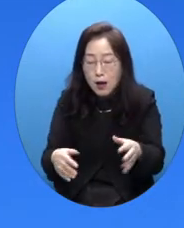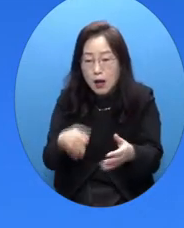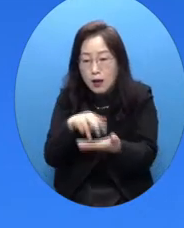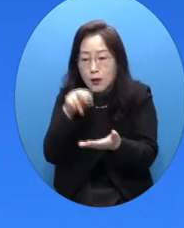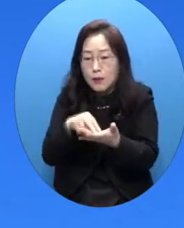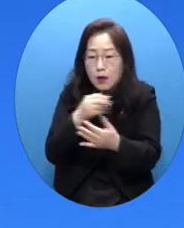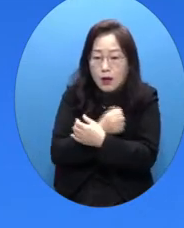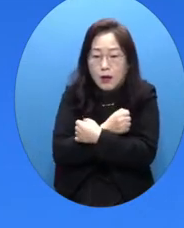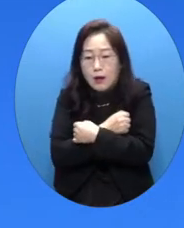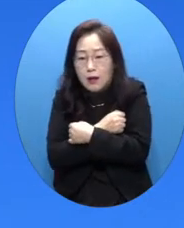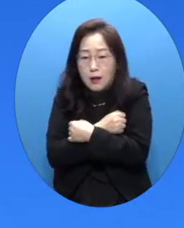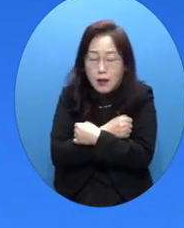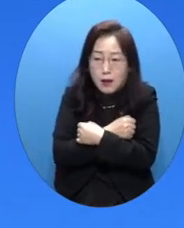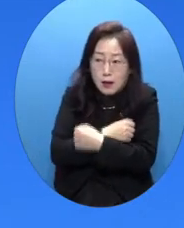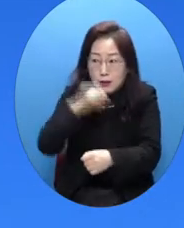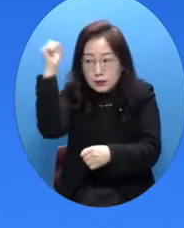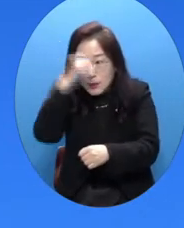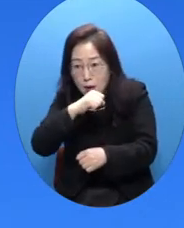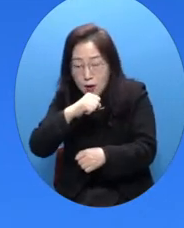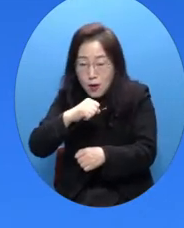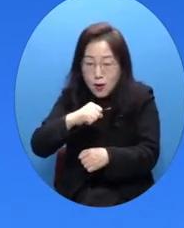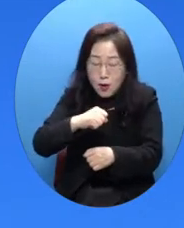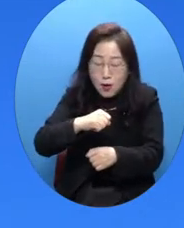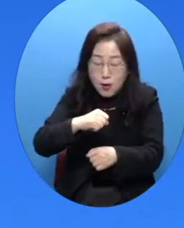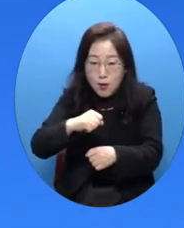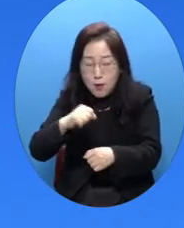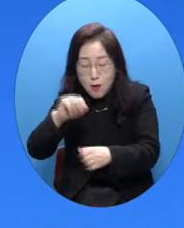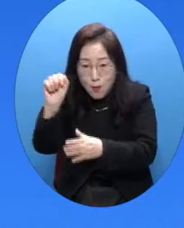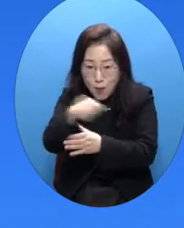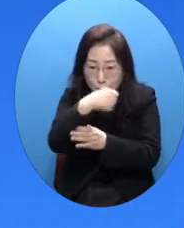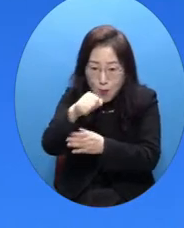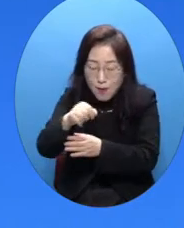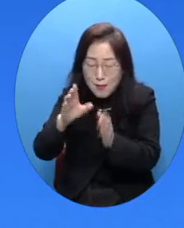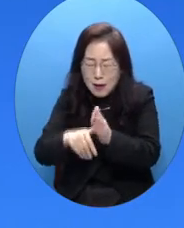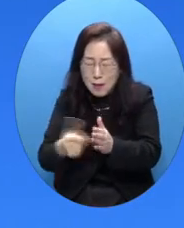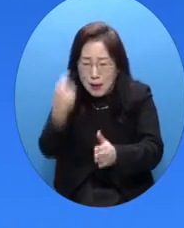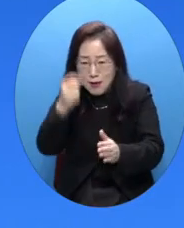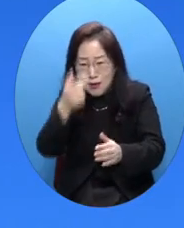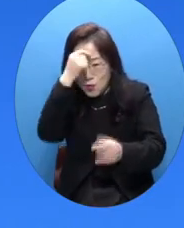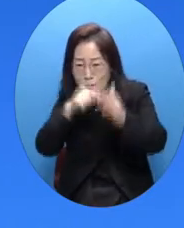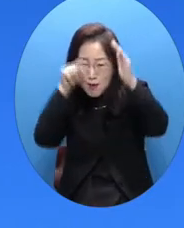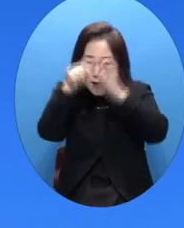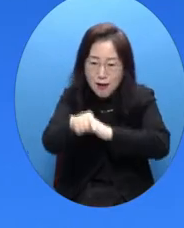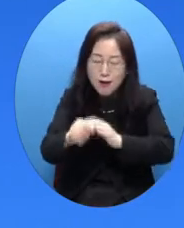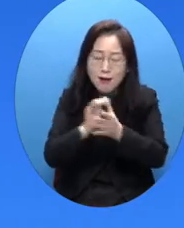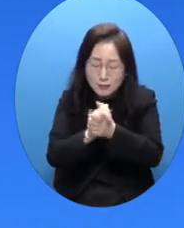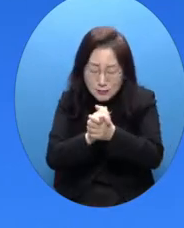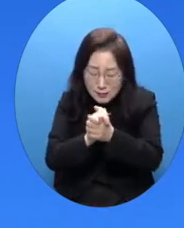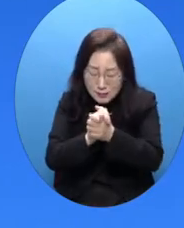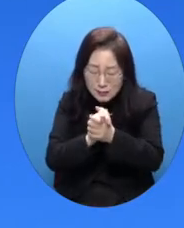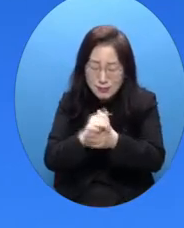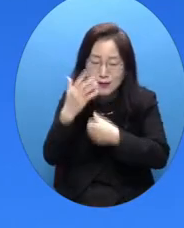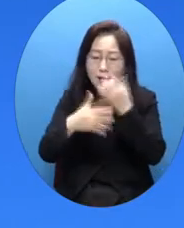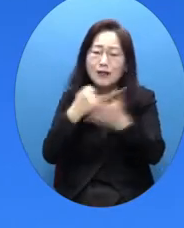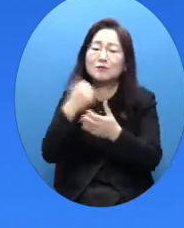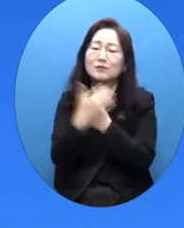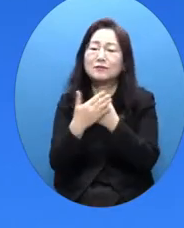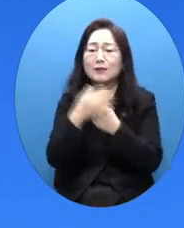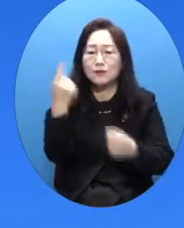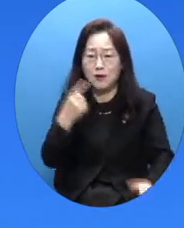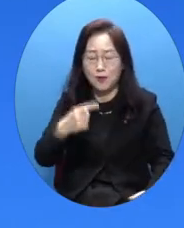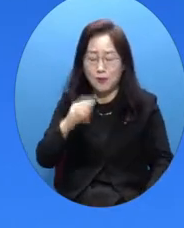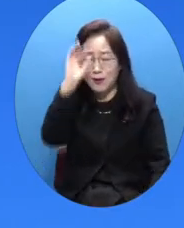any heater and early in the morning he brought Bible and went to the church and prayed